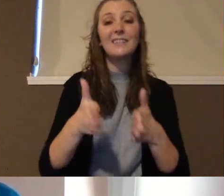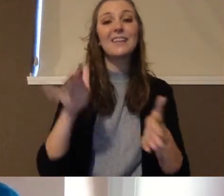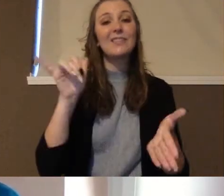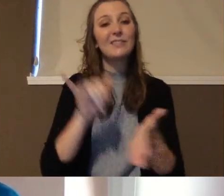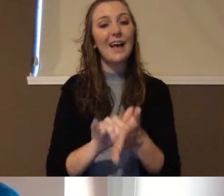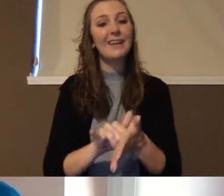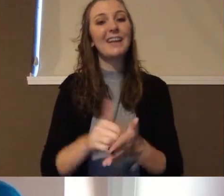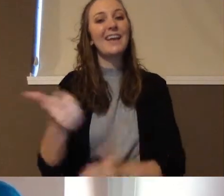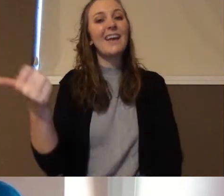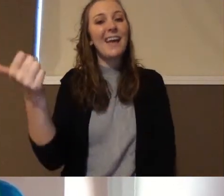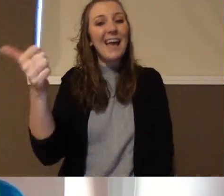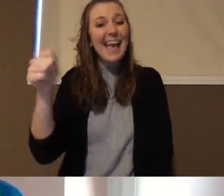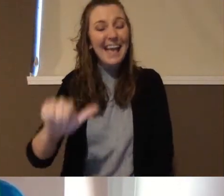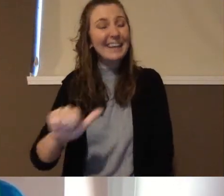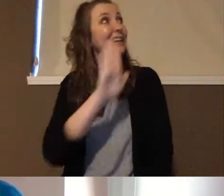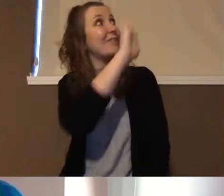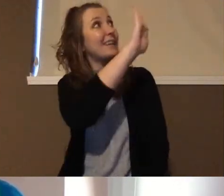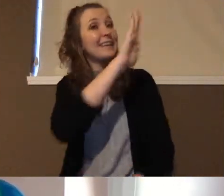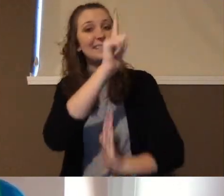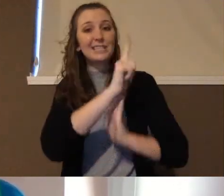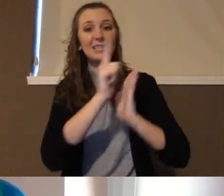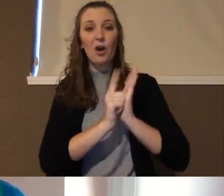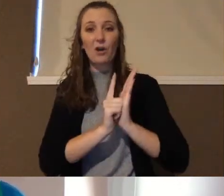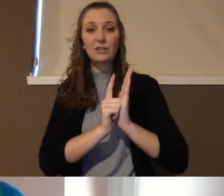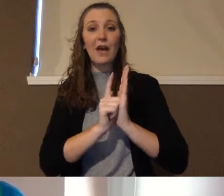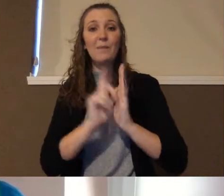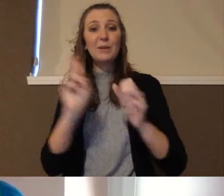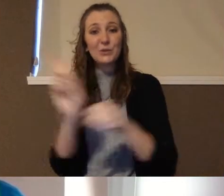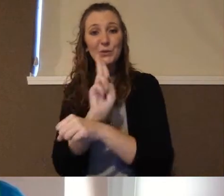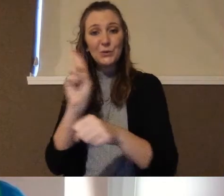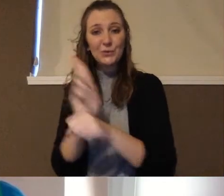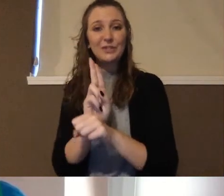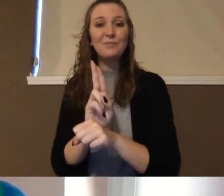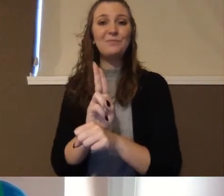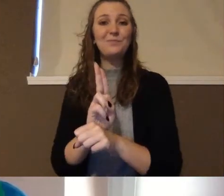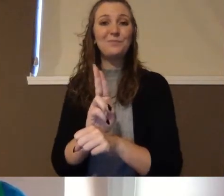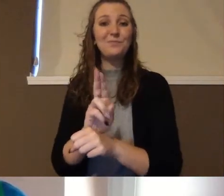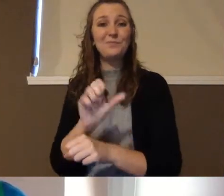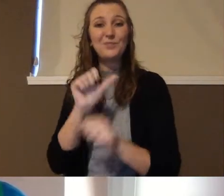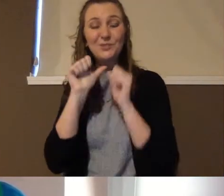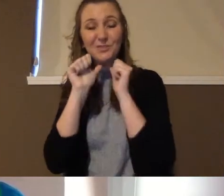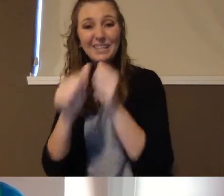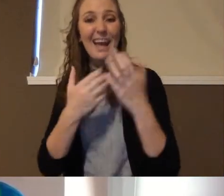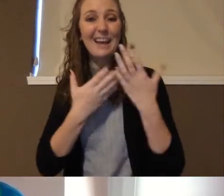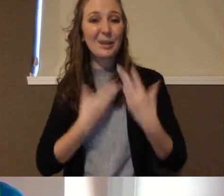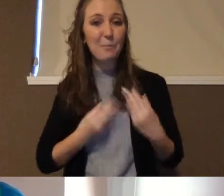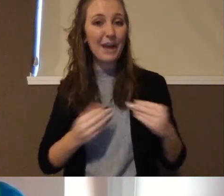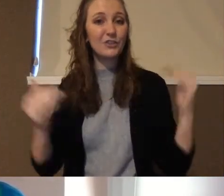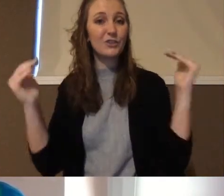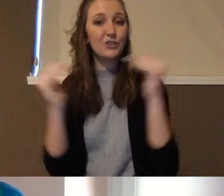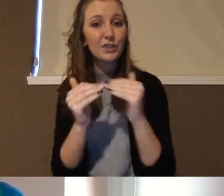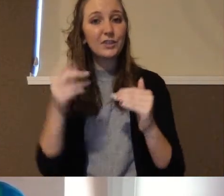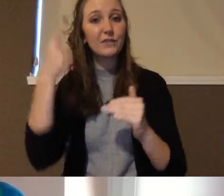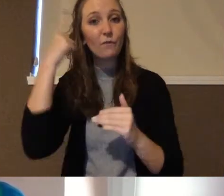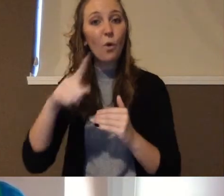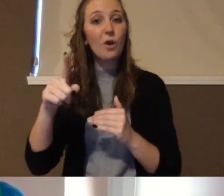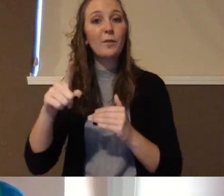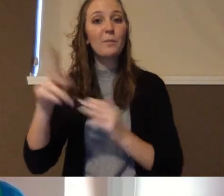have been used to deny compassion and justice to anyone.